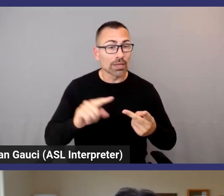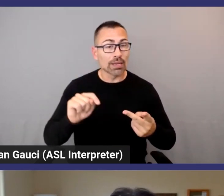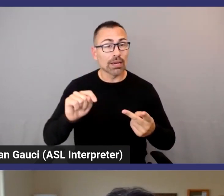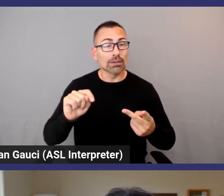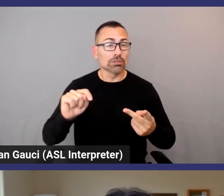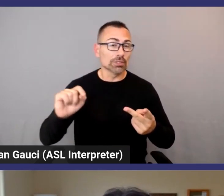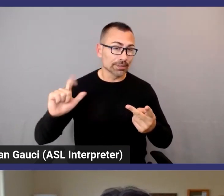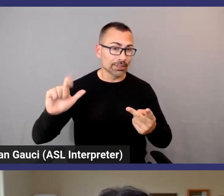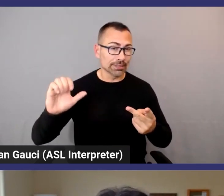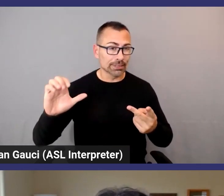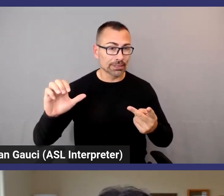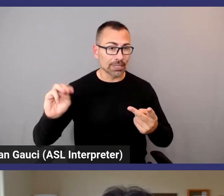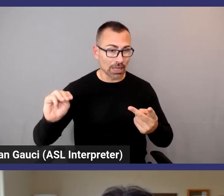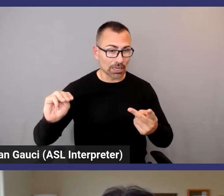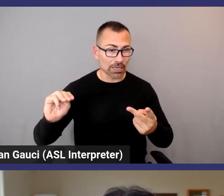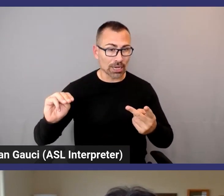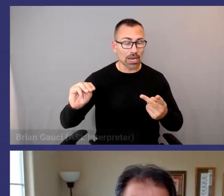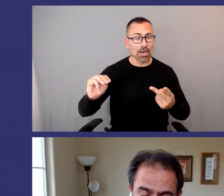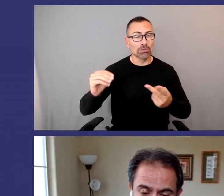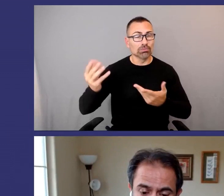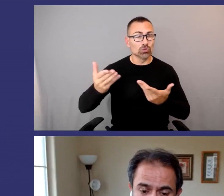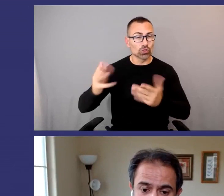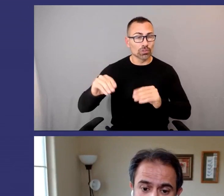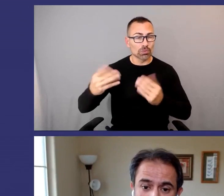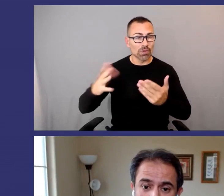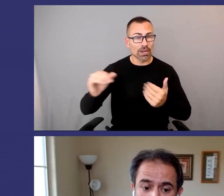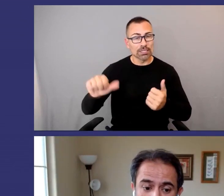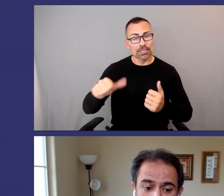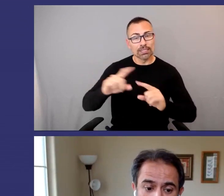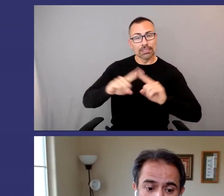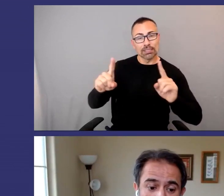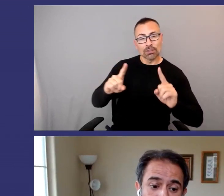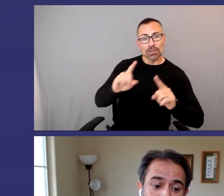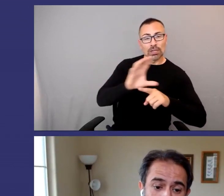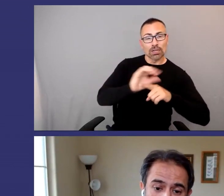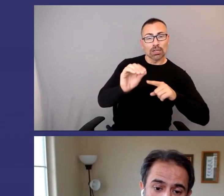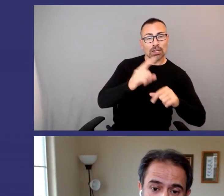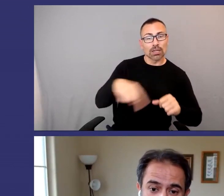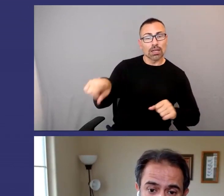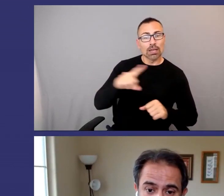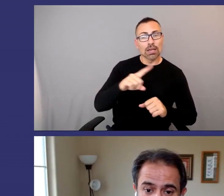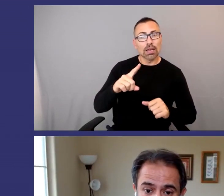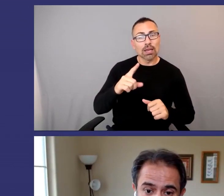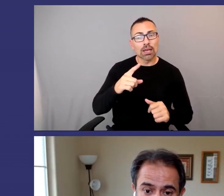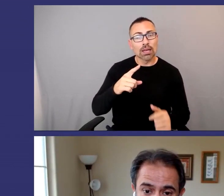providers and different companies, different ISVs as well, they deploy it for the